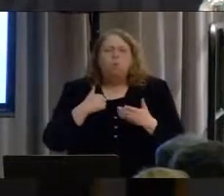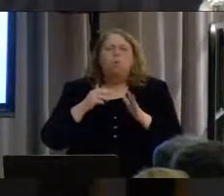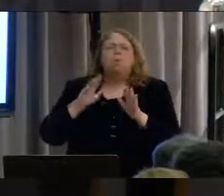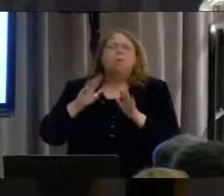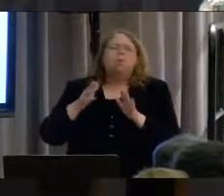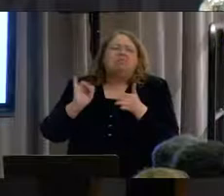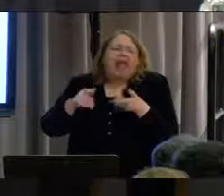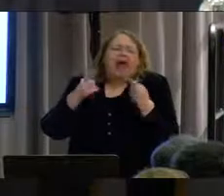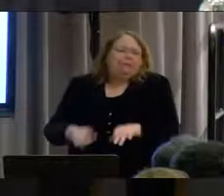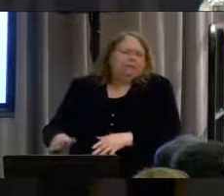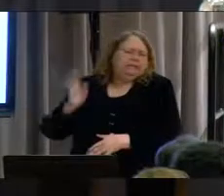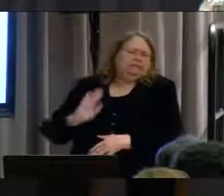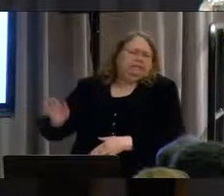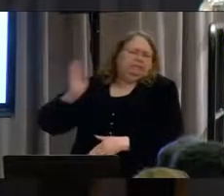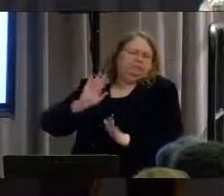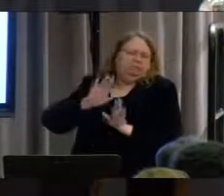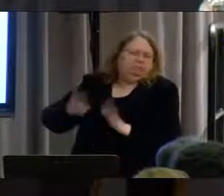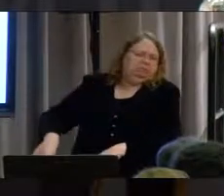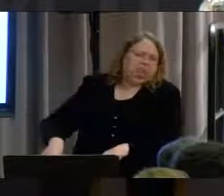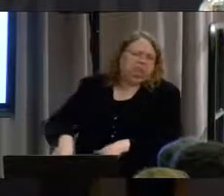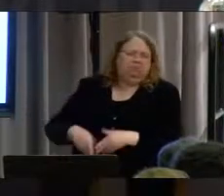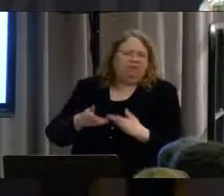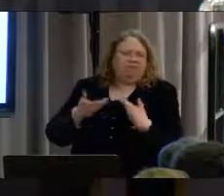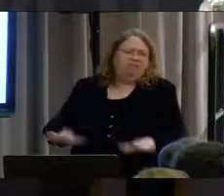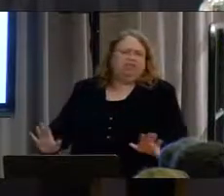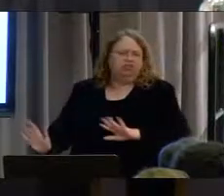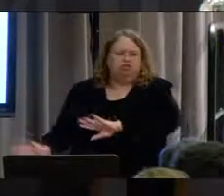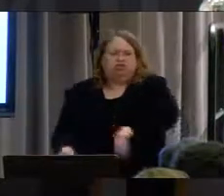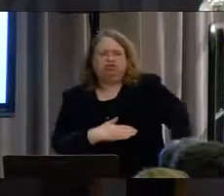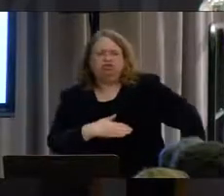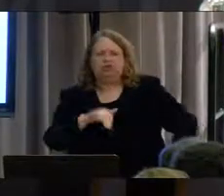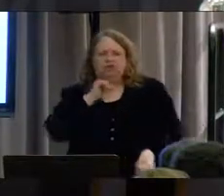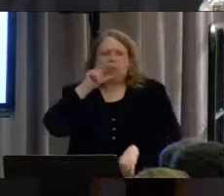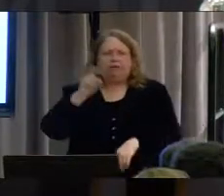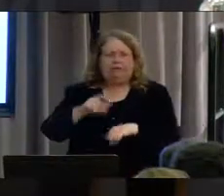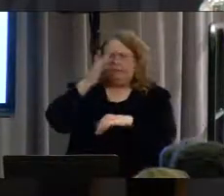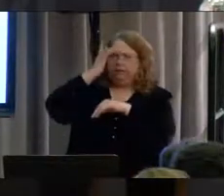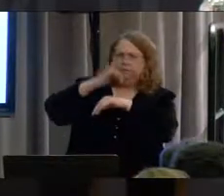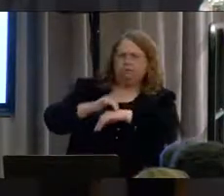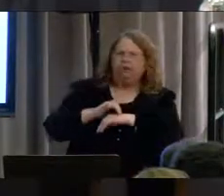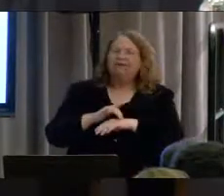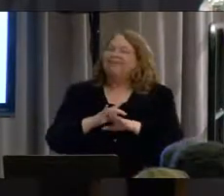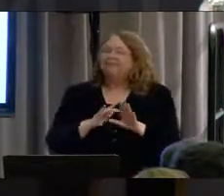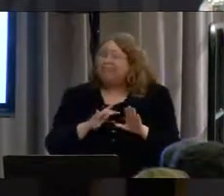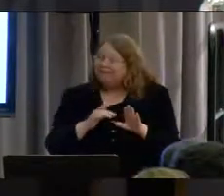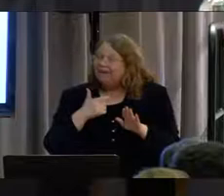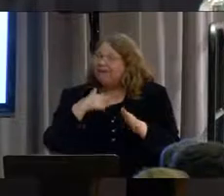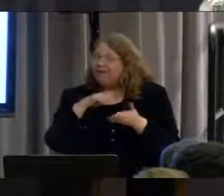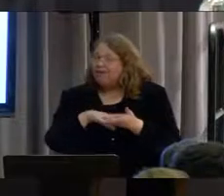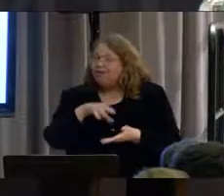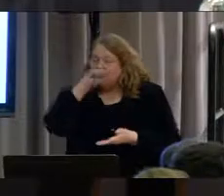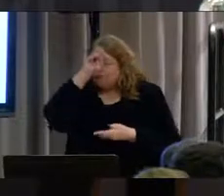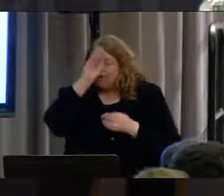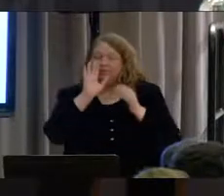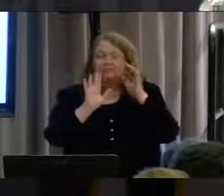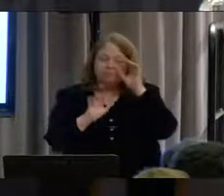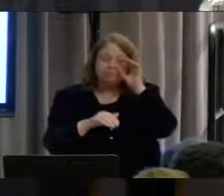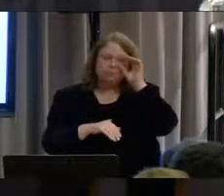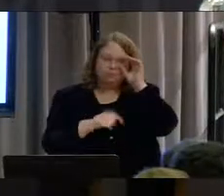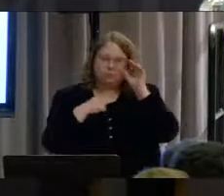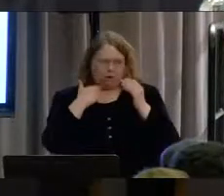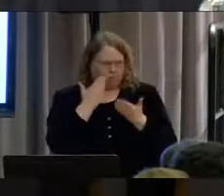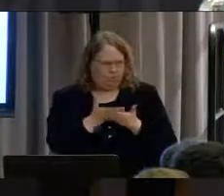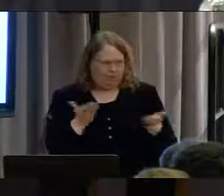the past. That's over with. Why dwell on that? And one thing I've learned is that when I came here